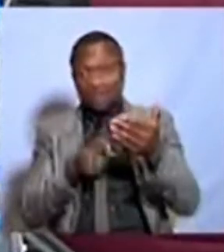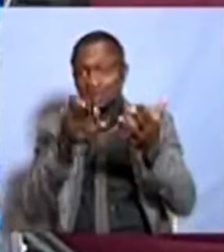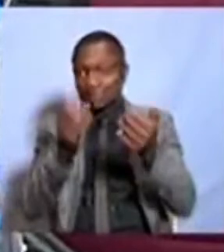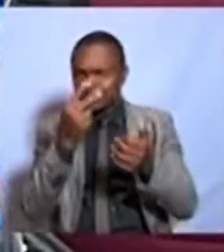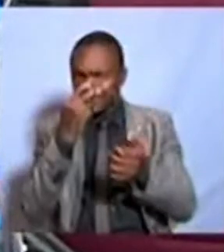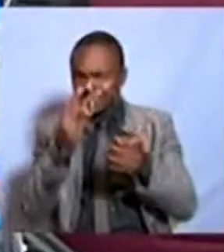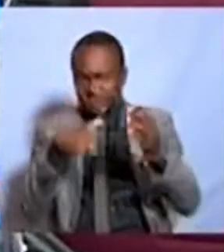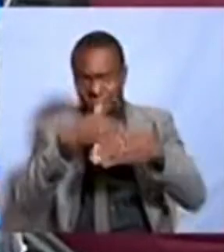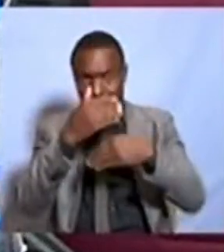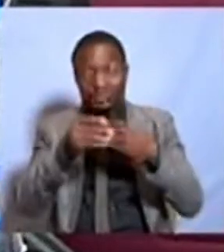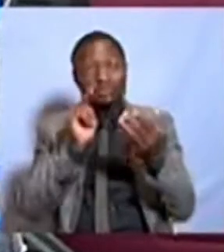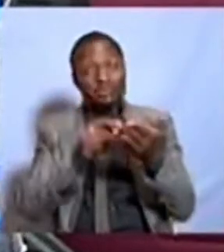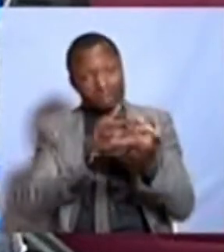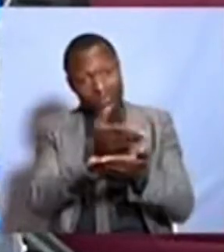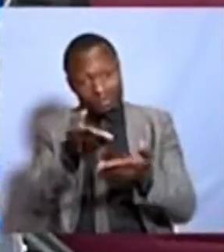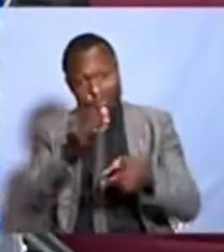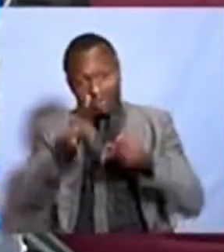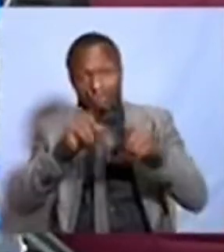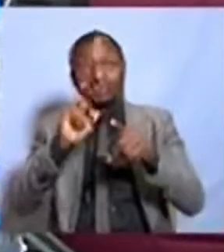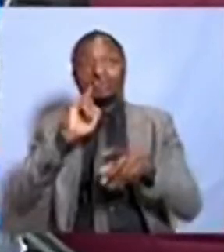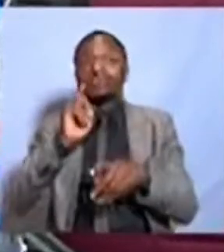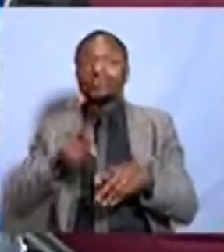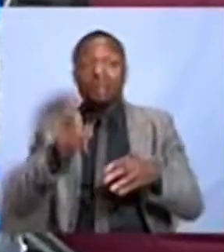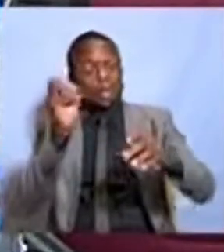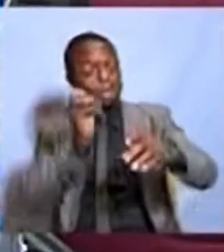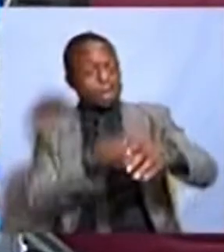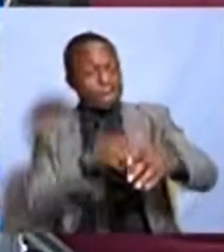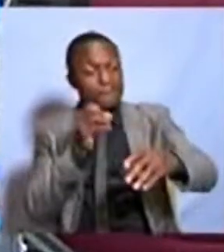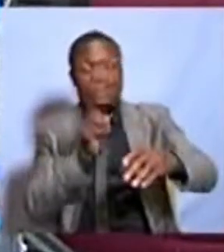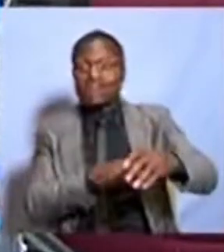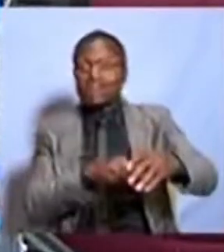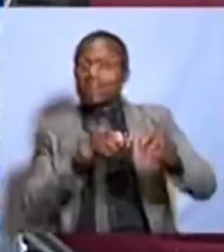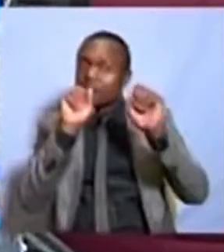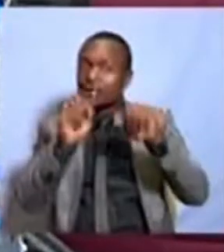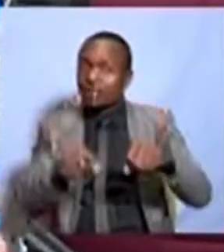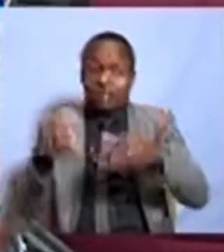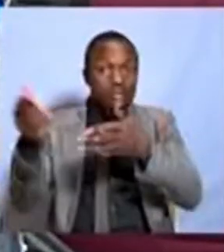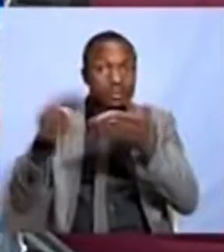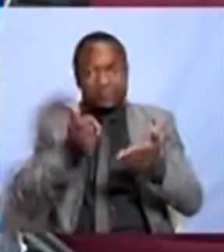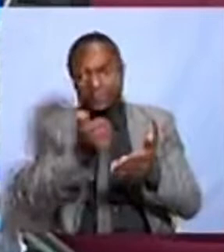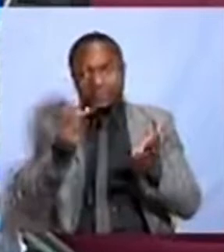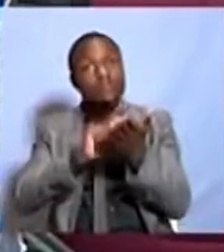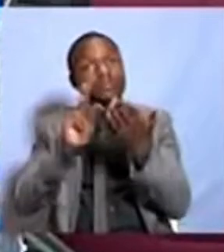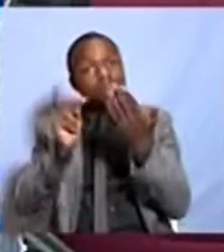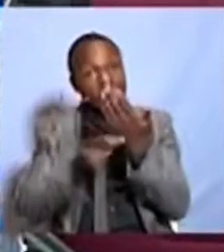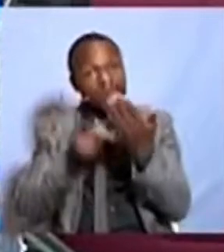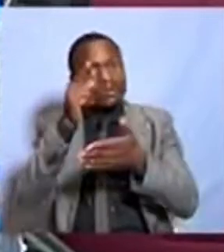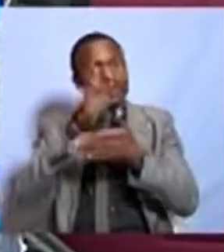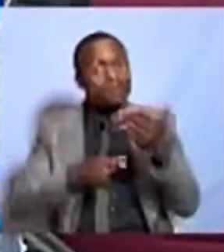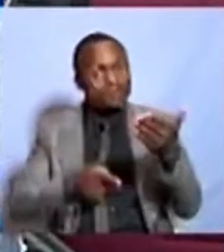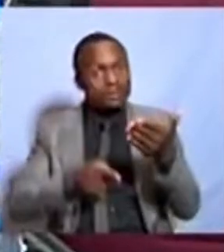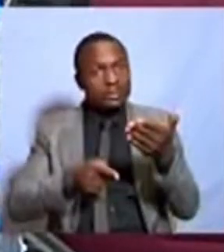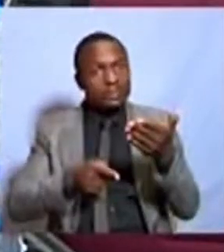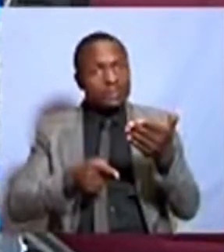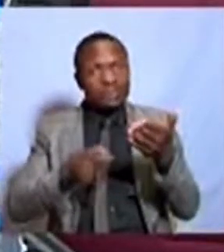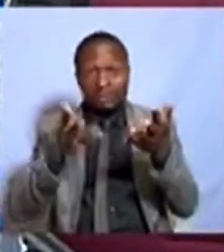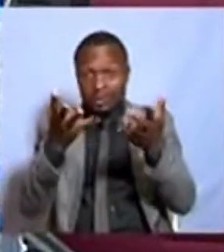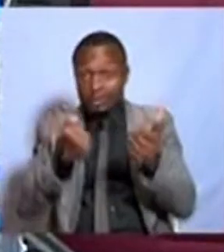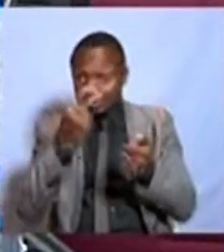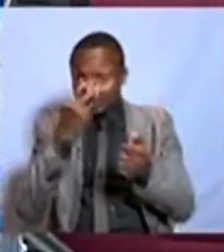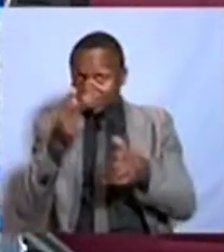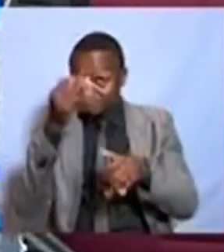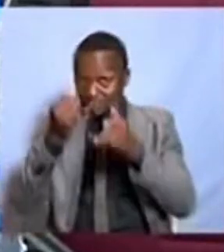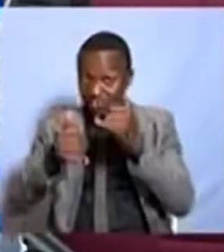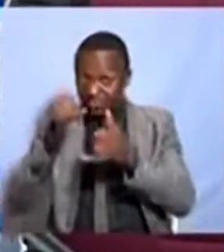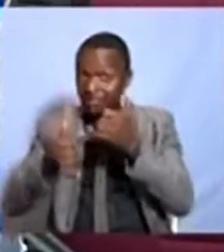see out of these people? Is it that they should be investing? Are we coming up with another program? What is it that we want to see at the